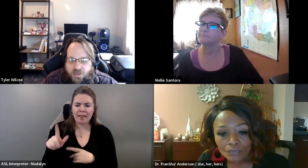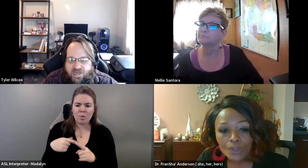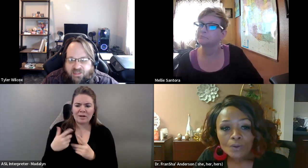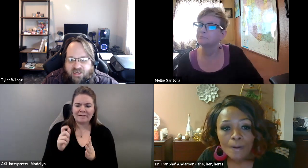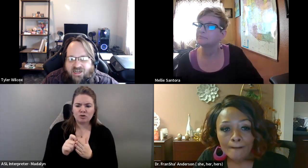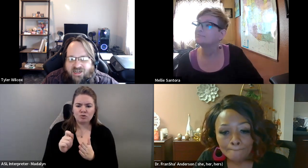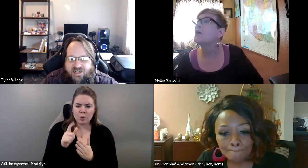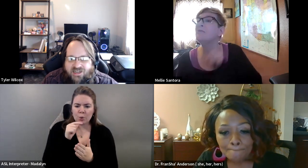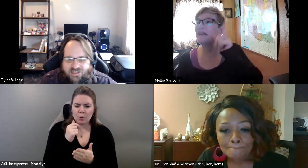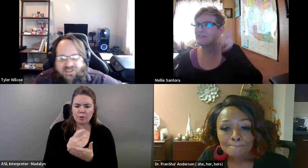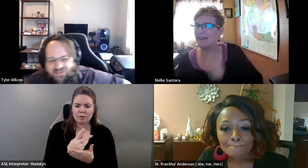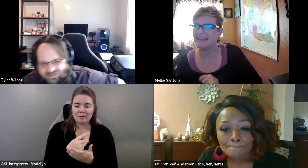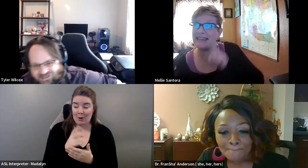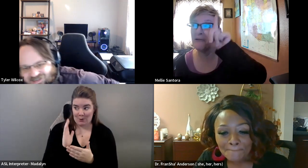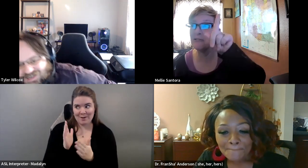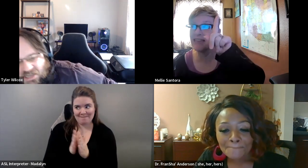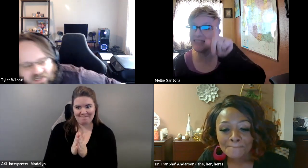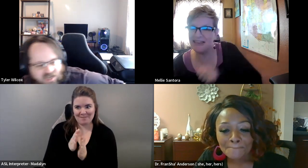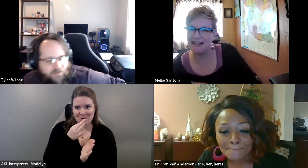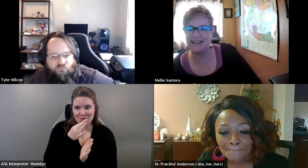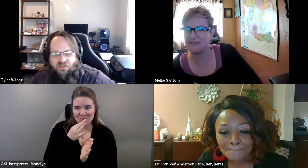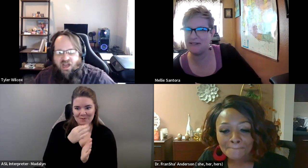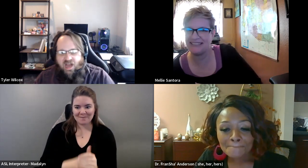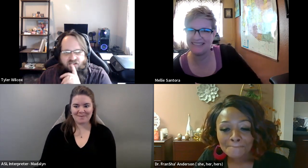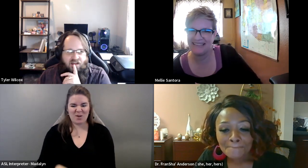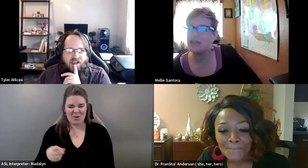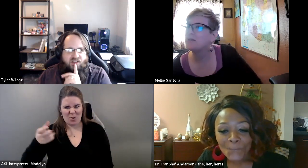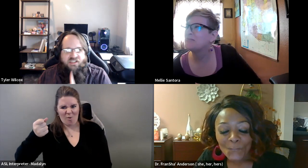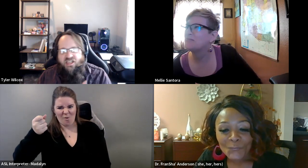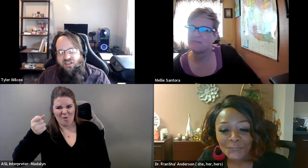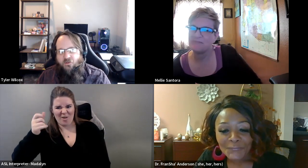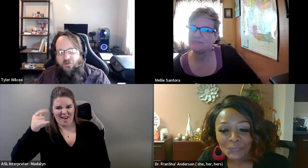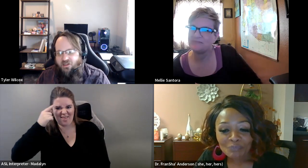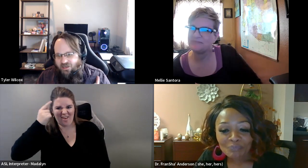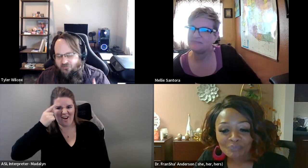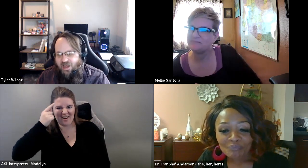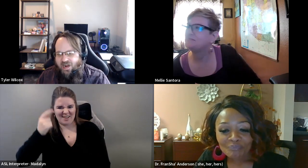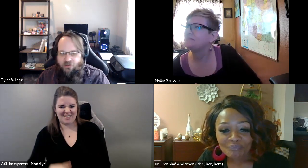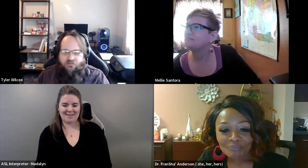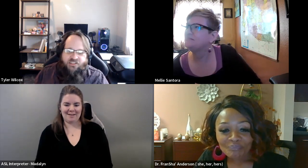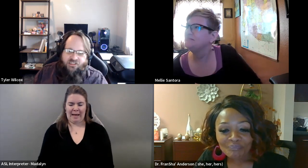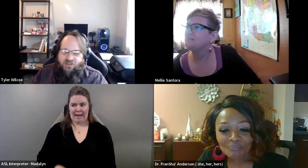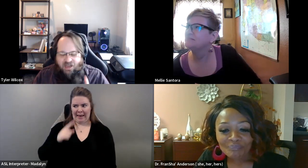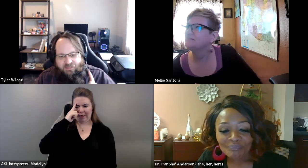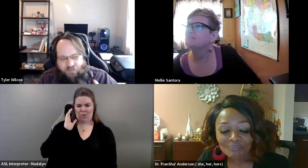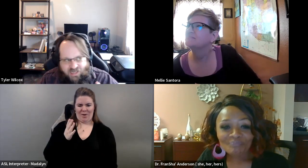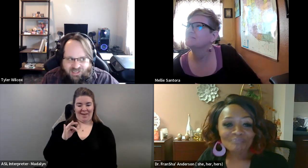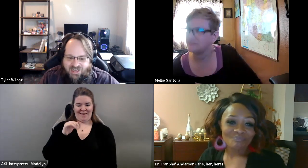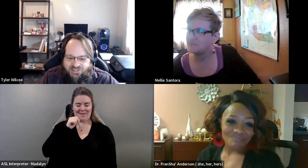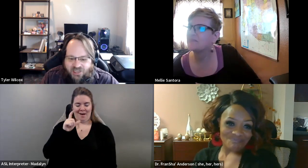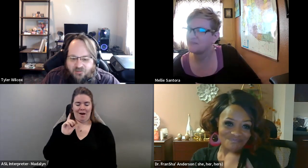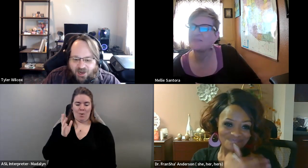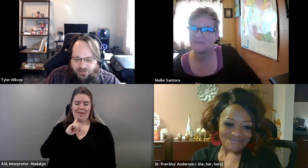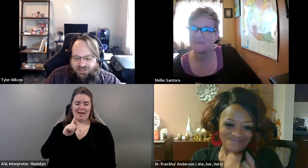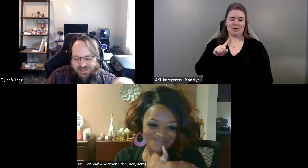We will be getting there. Okay, great. Then hold that thought, everyone. At least I think we will. And if not, I will address it but I